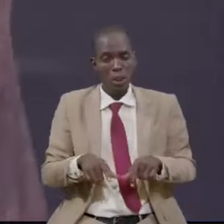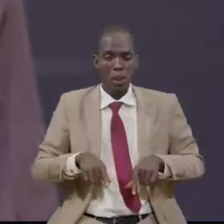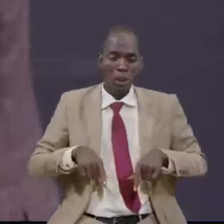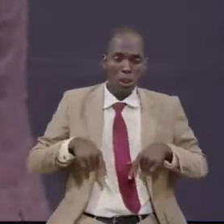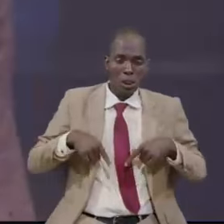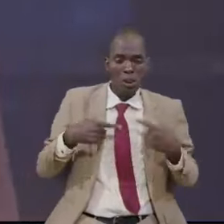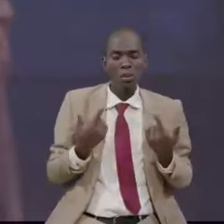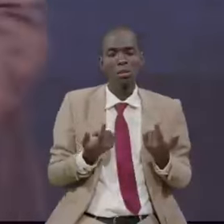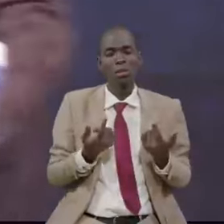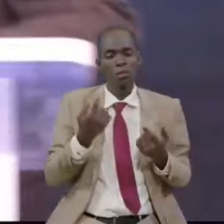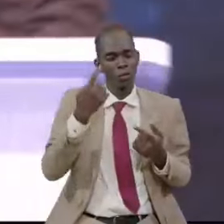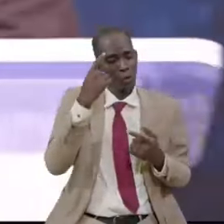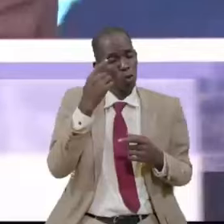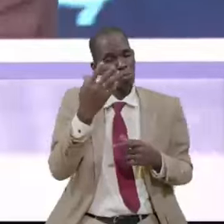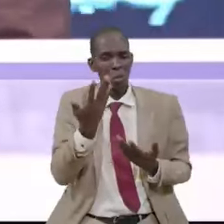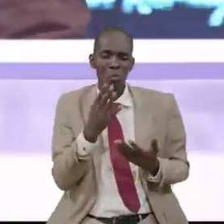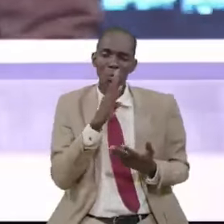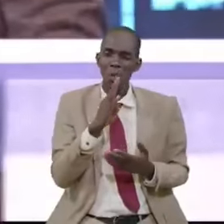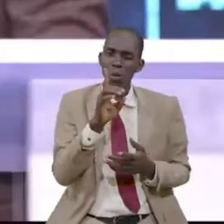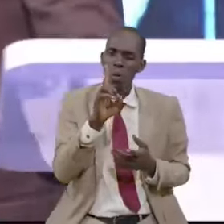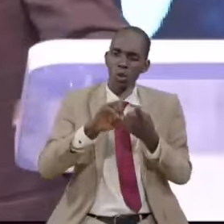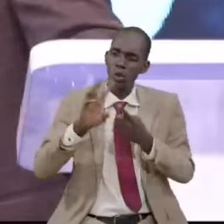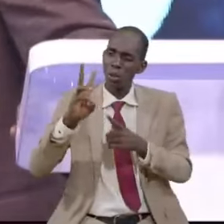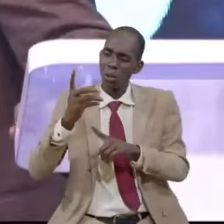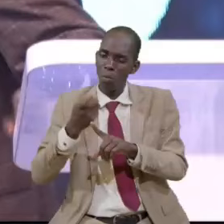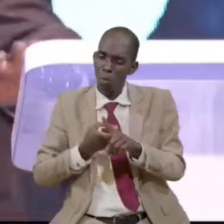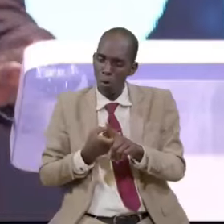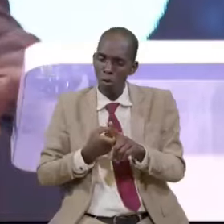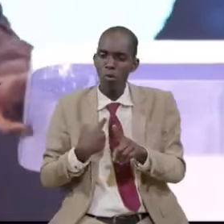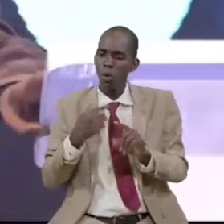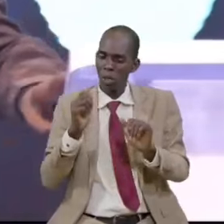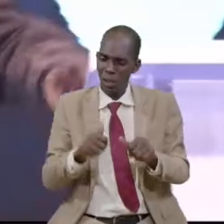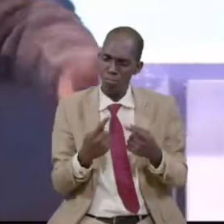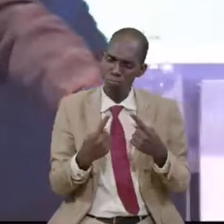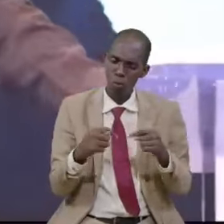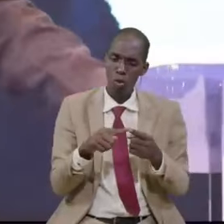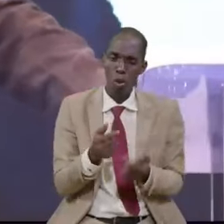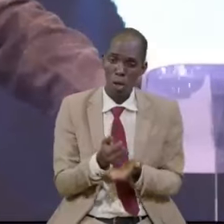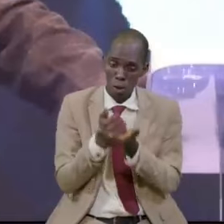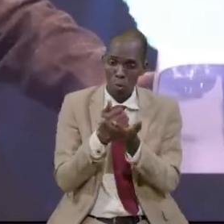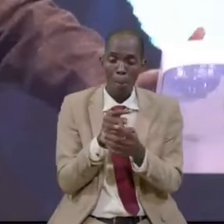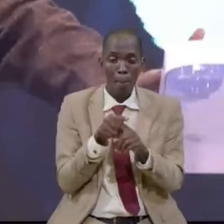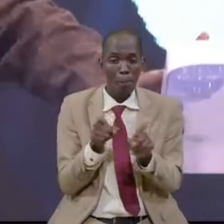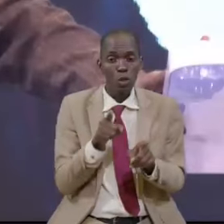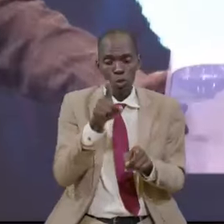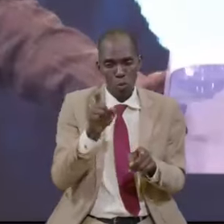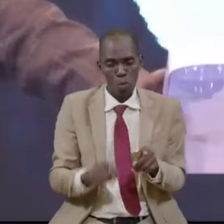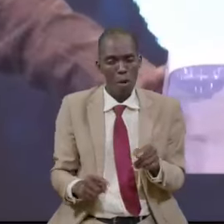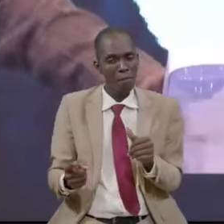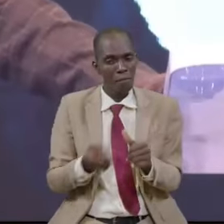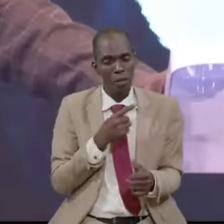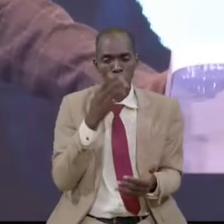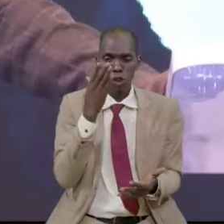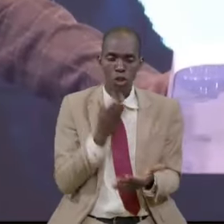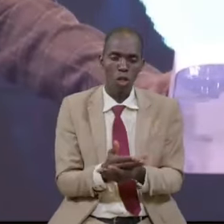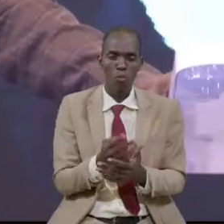them, you have to lay this aside, the smoking. You have to lay this aside,